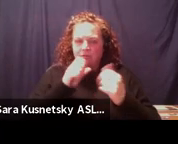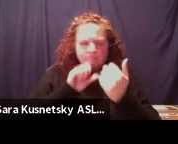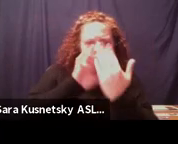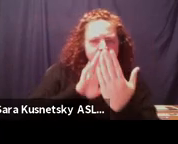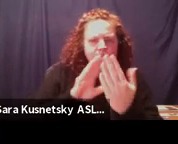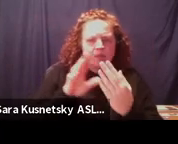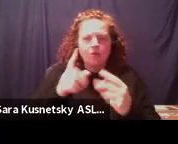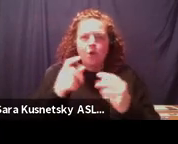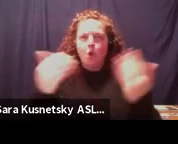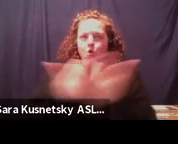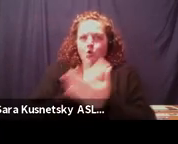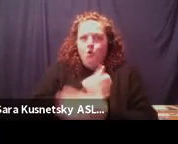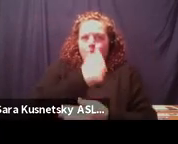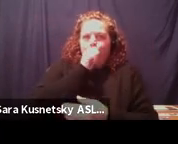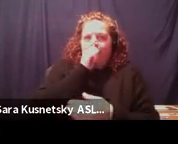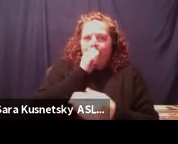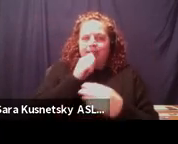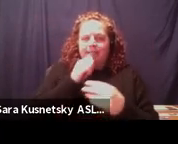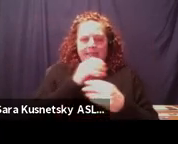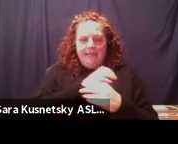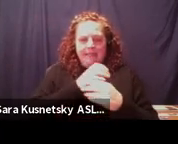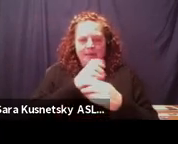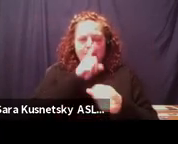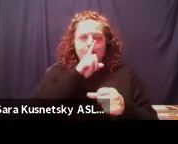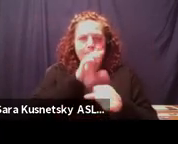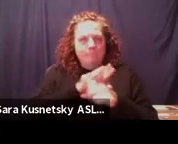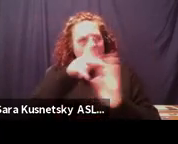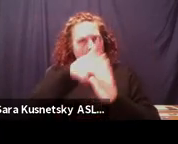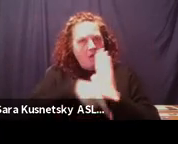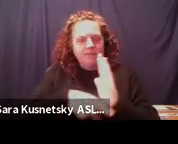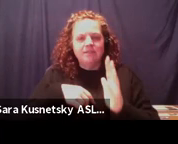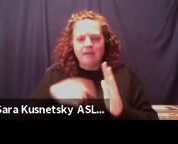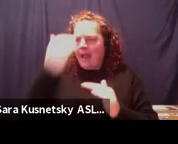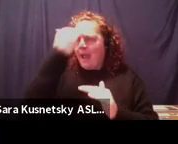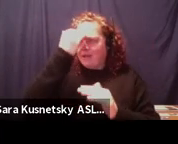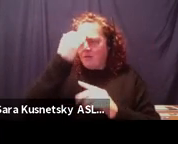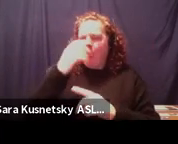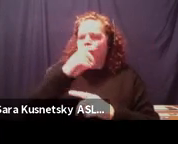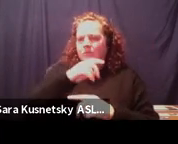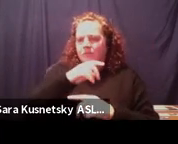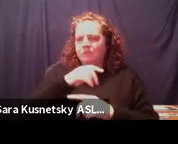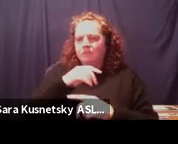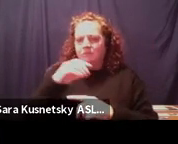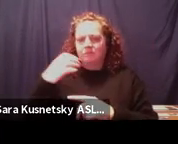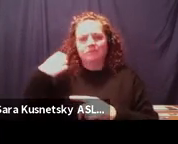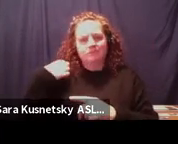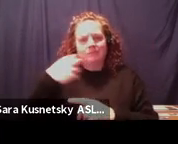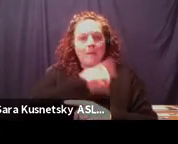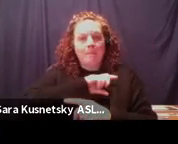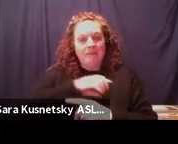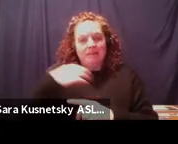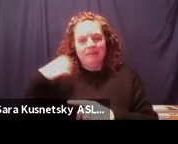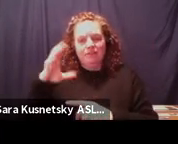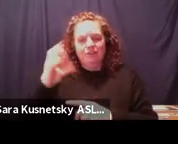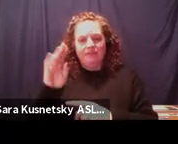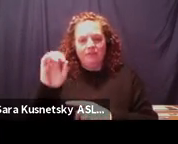policy that this committee adopted this past fall, a role that I know Chief Coakley-Grice has prioritized. I'm happy to